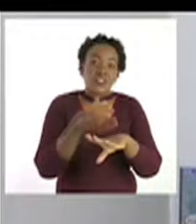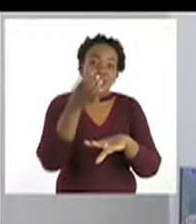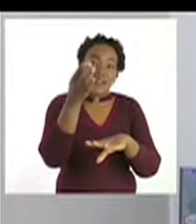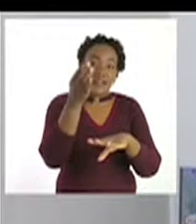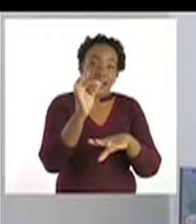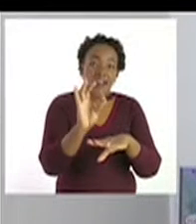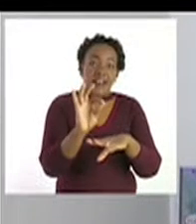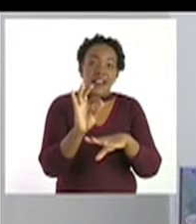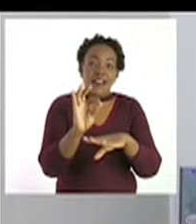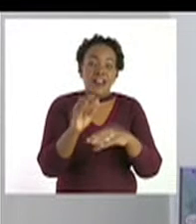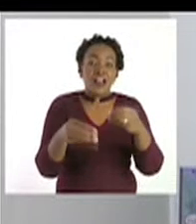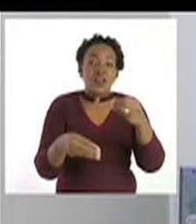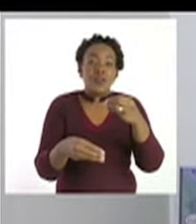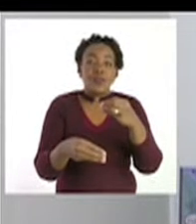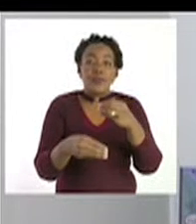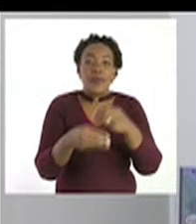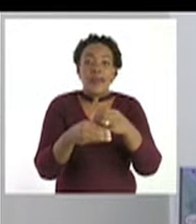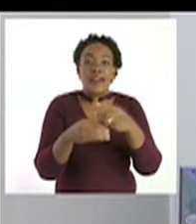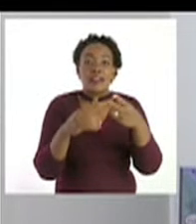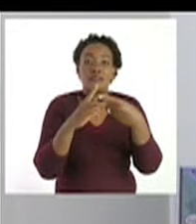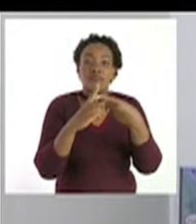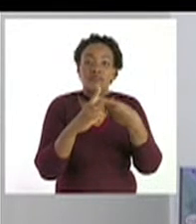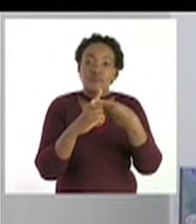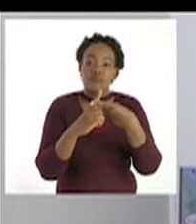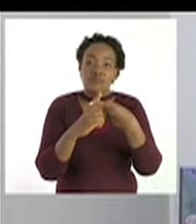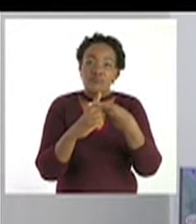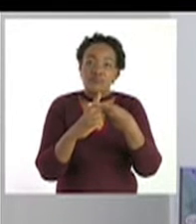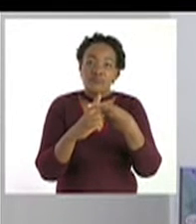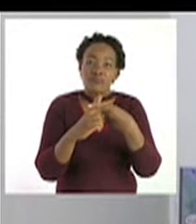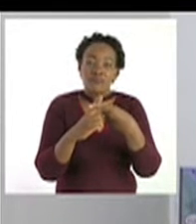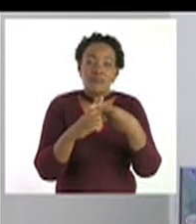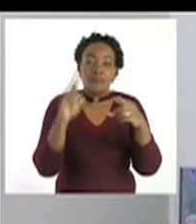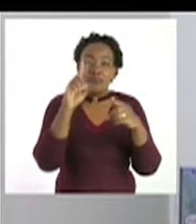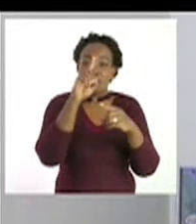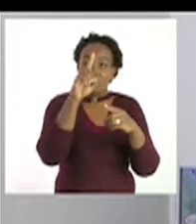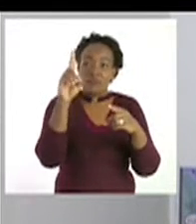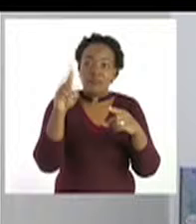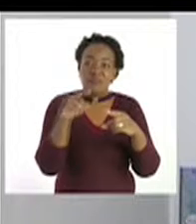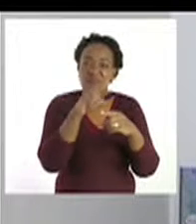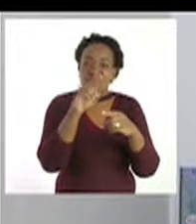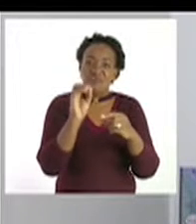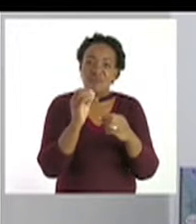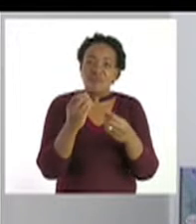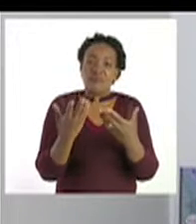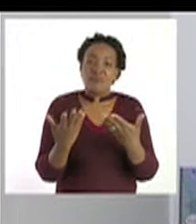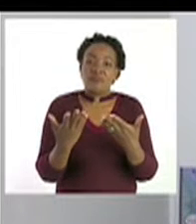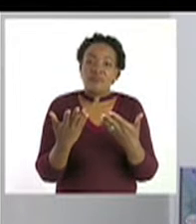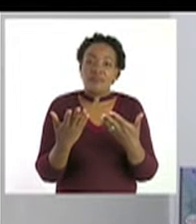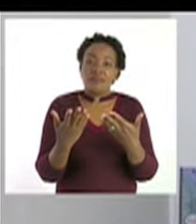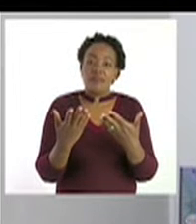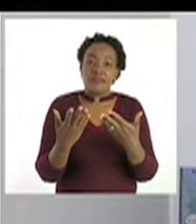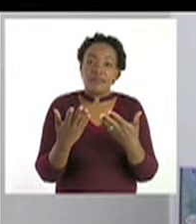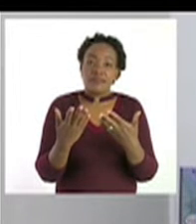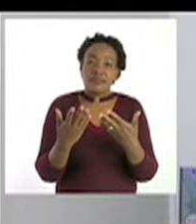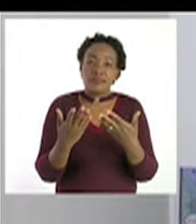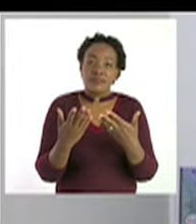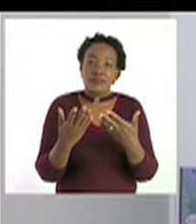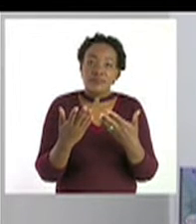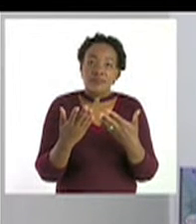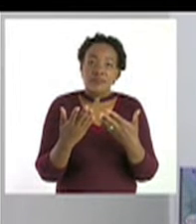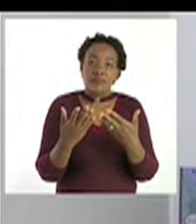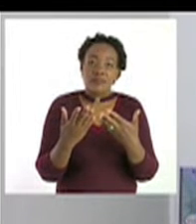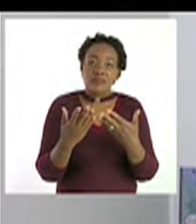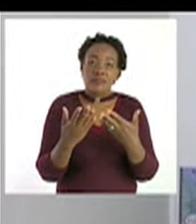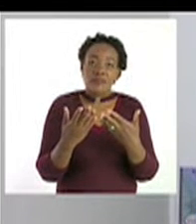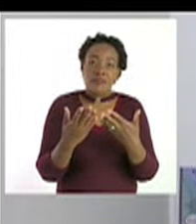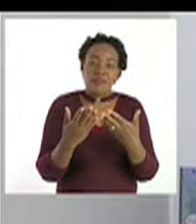9 plus 7 equals to, then we have a box, and we